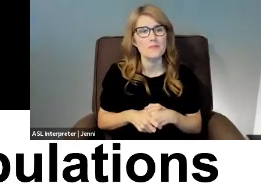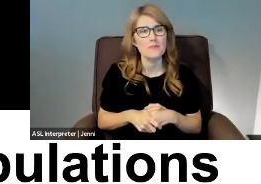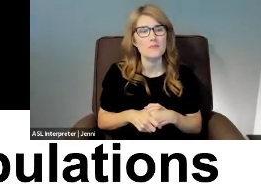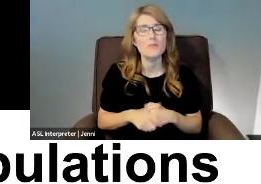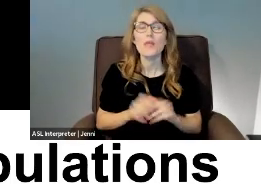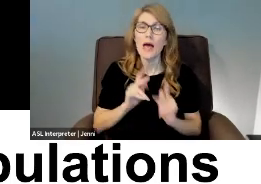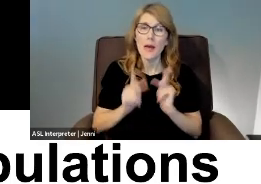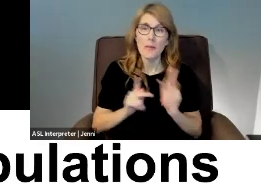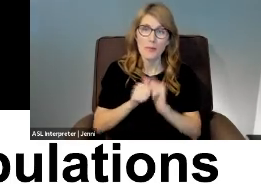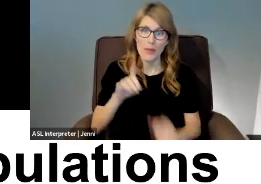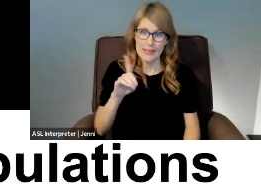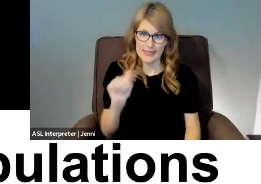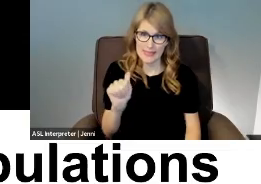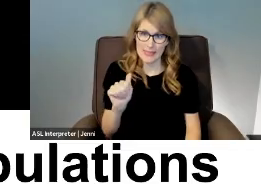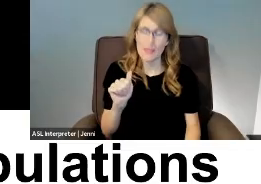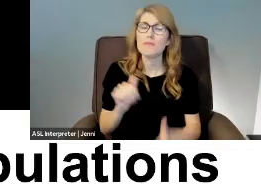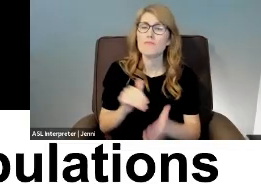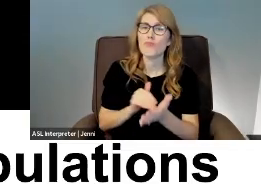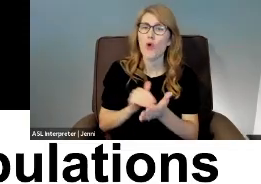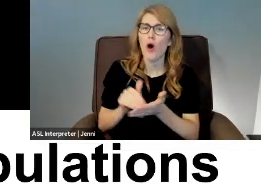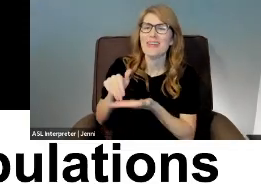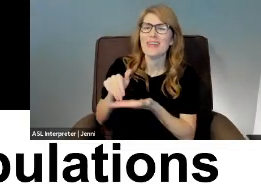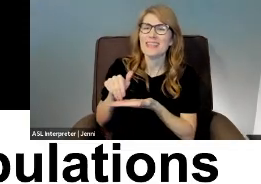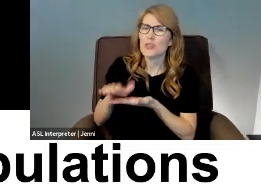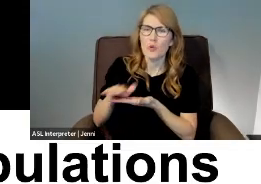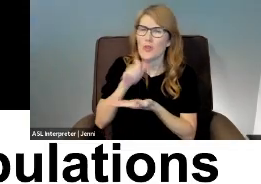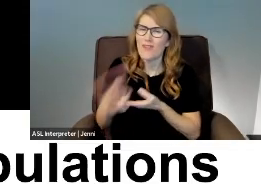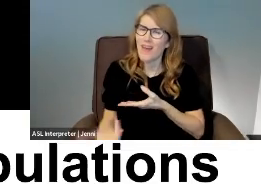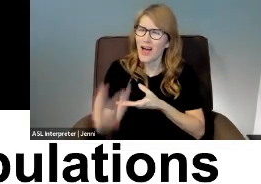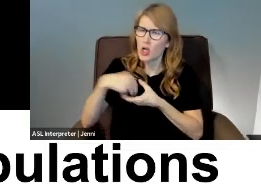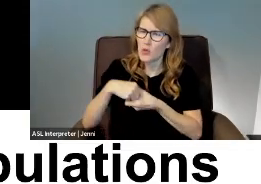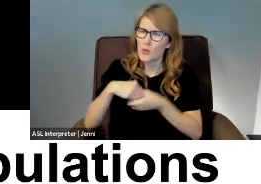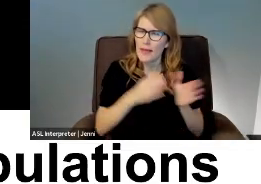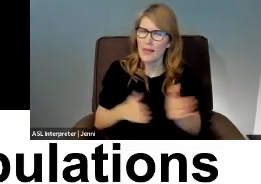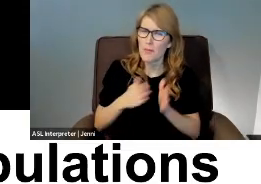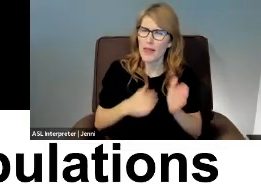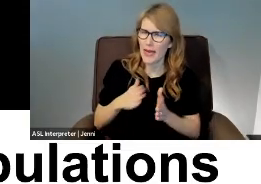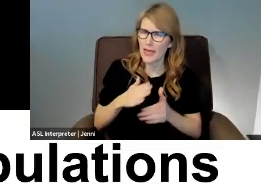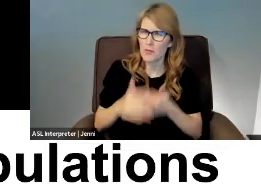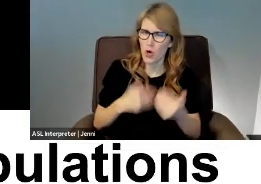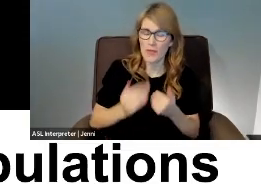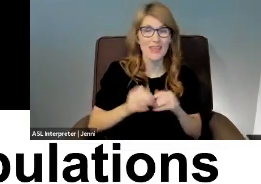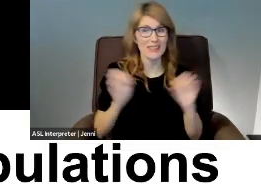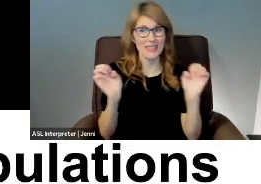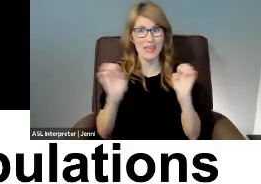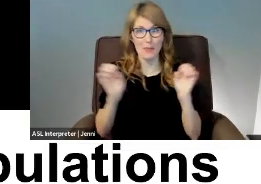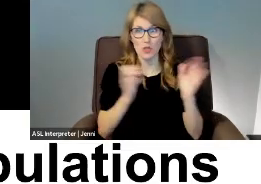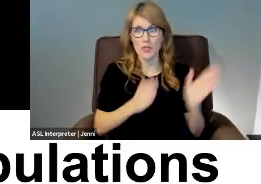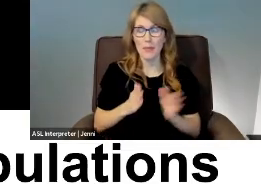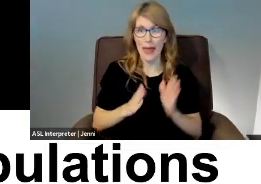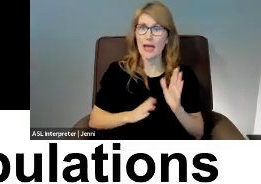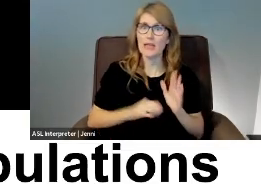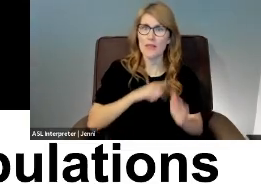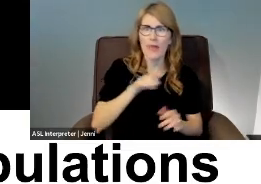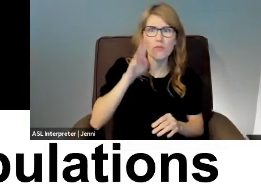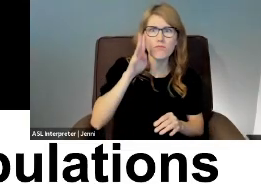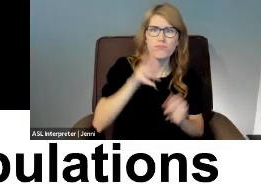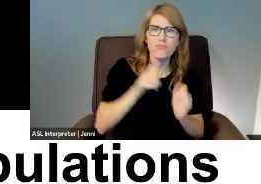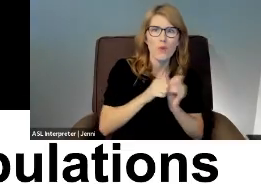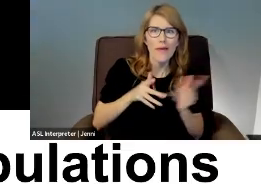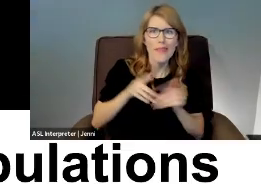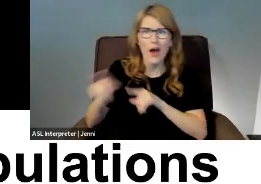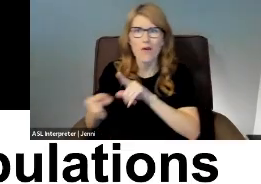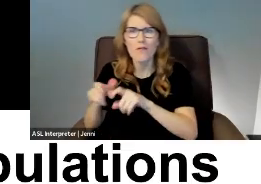People with disabilities are also often excluded from the planning process. Emergency plans are developed without input from the disability